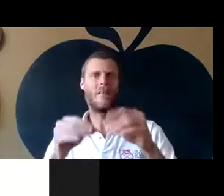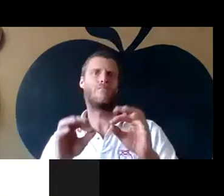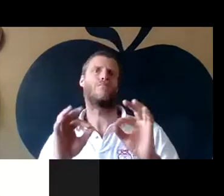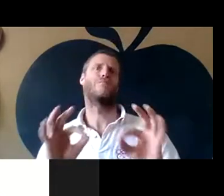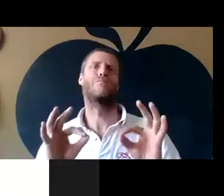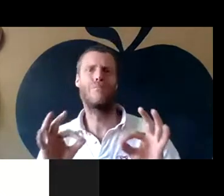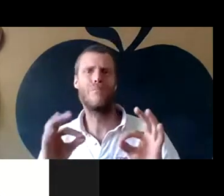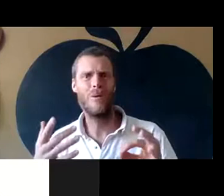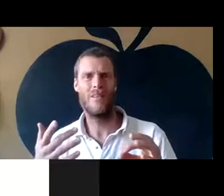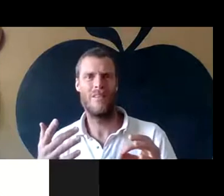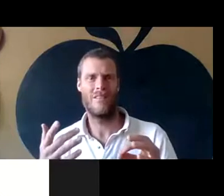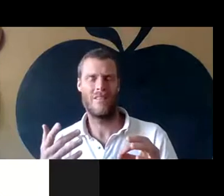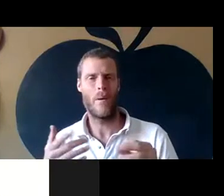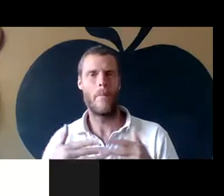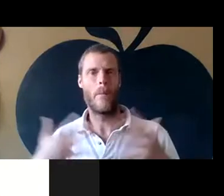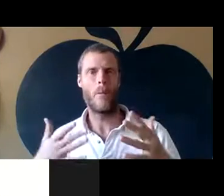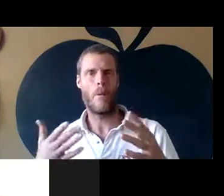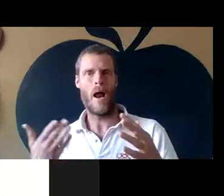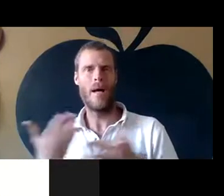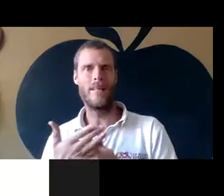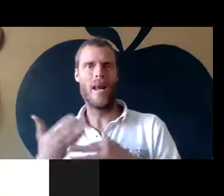assists me